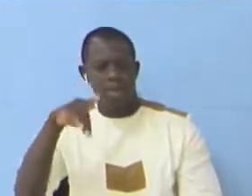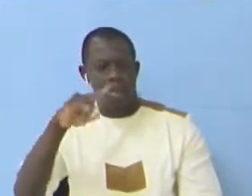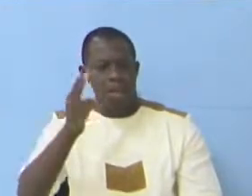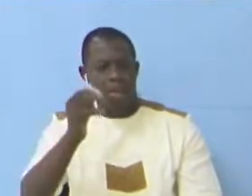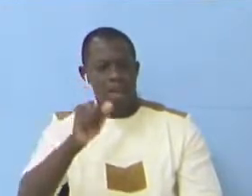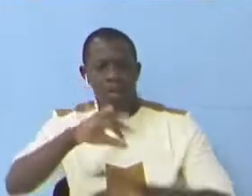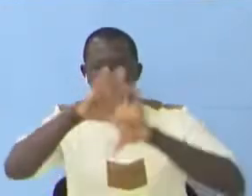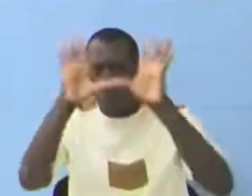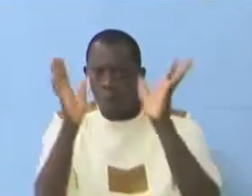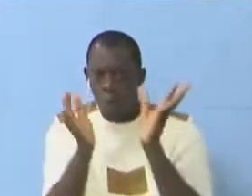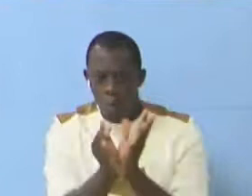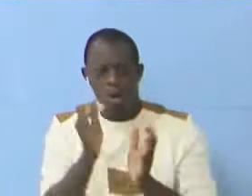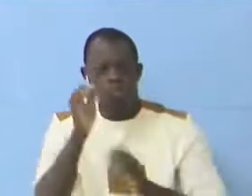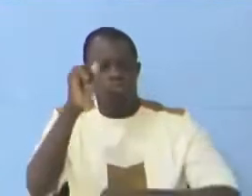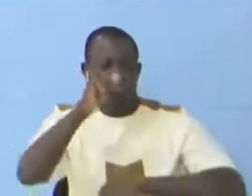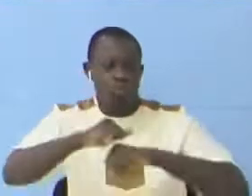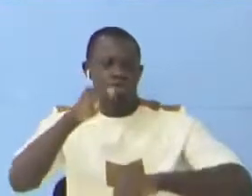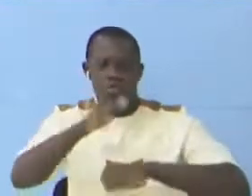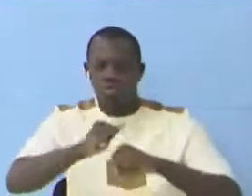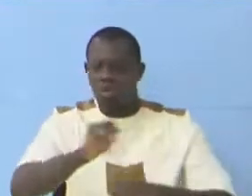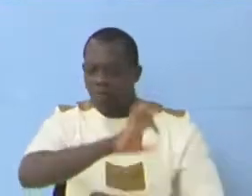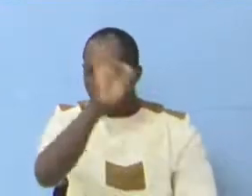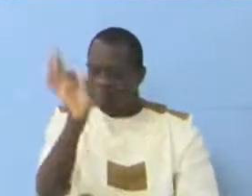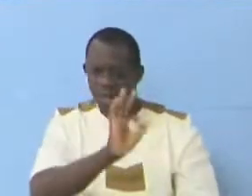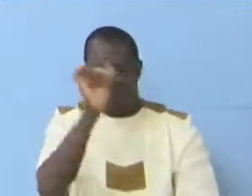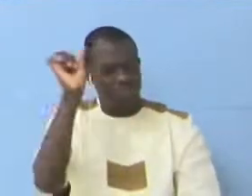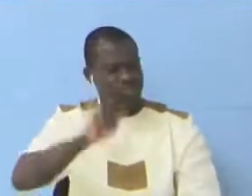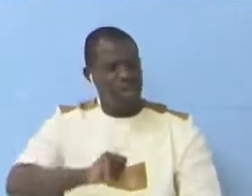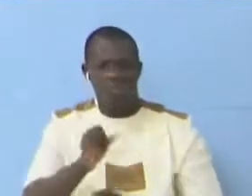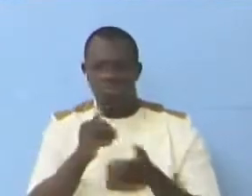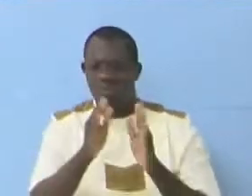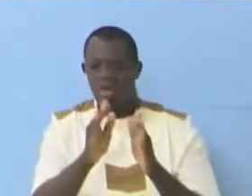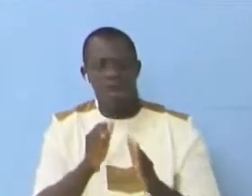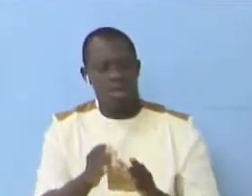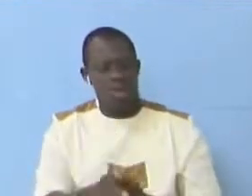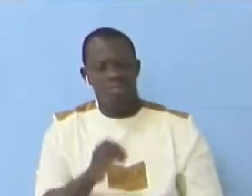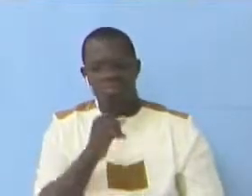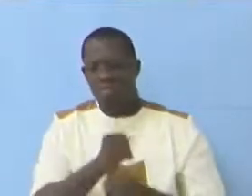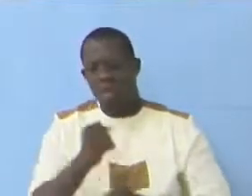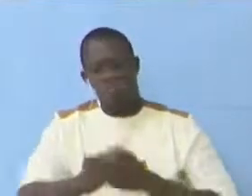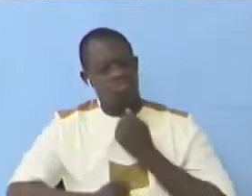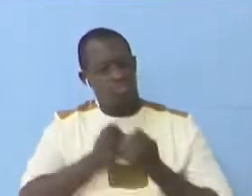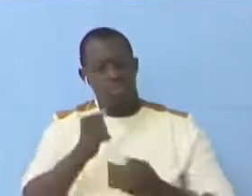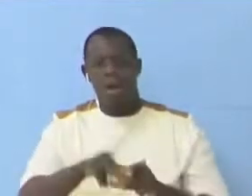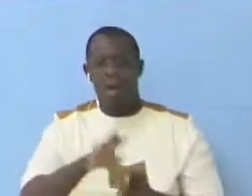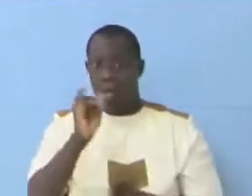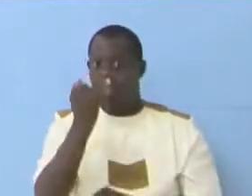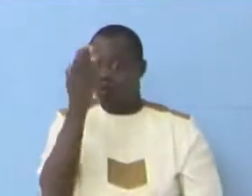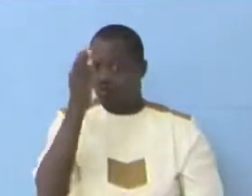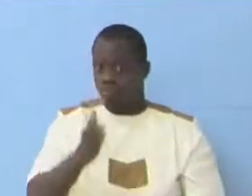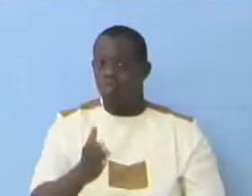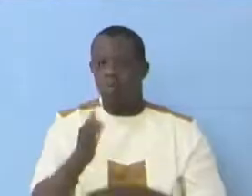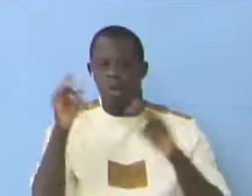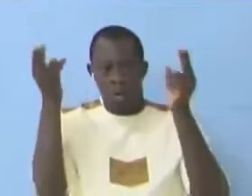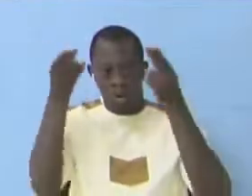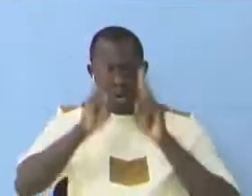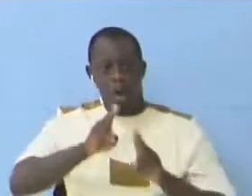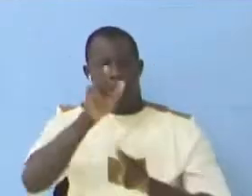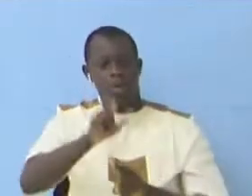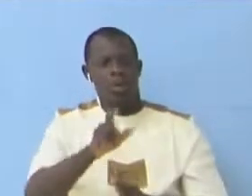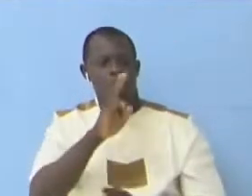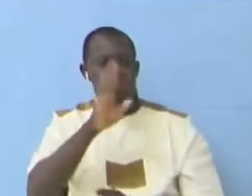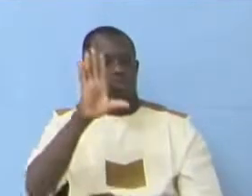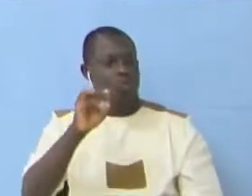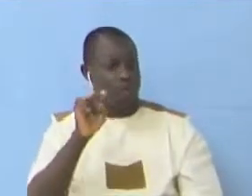miti lañ leen fa teg. True or false? dëgg wala déet. Very true, Council. dëgg la Council. By NIA officers and